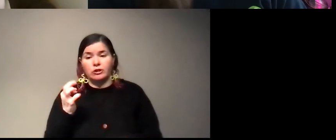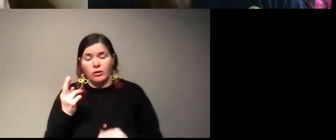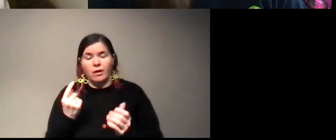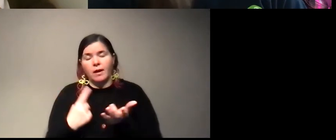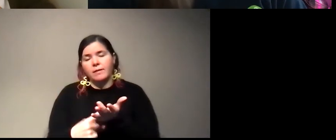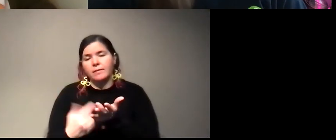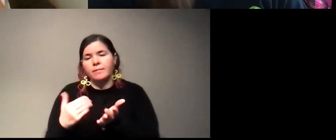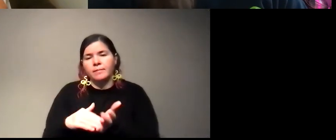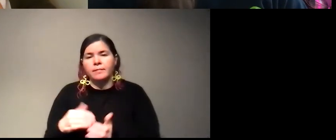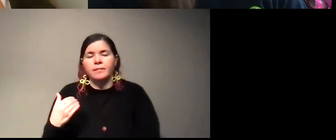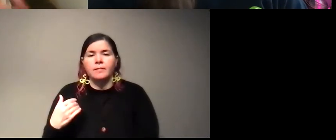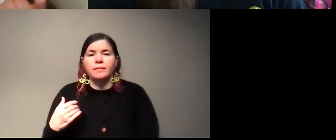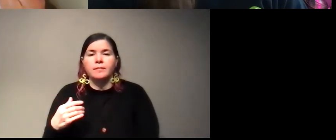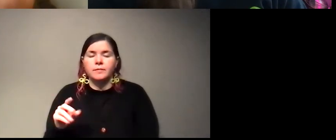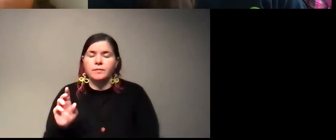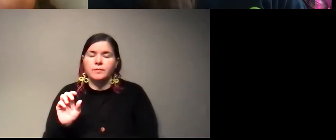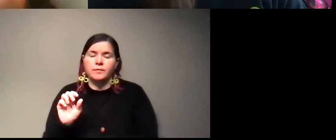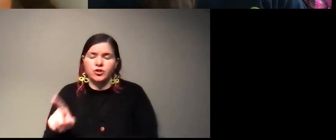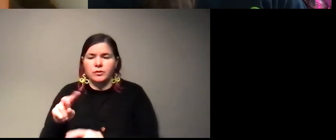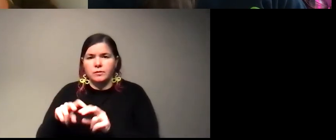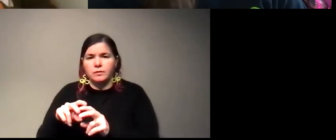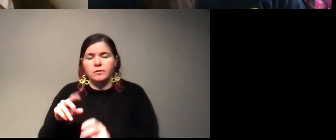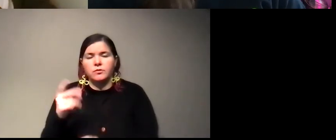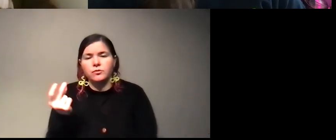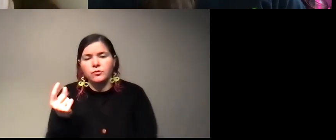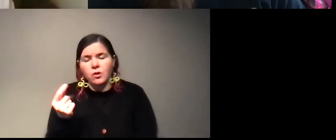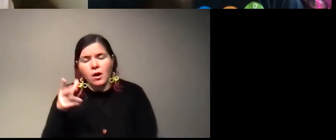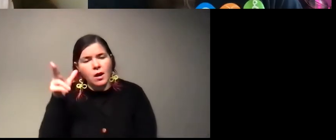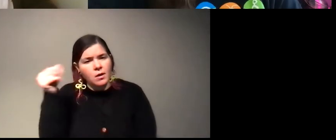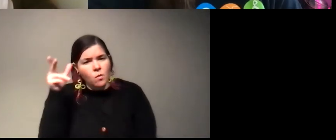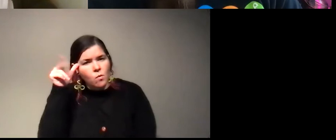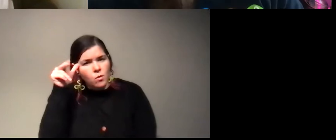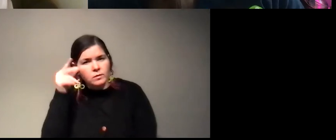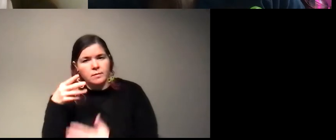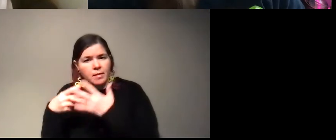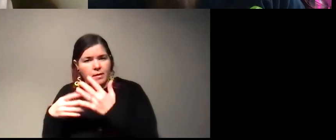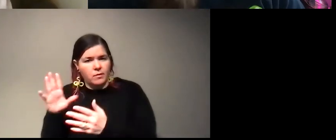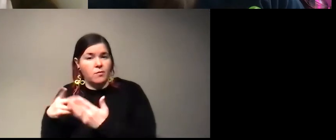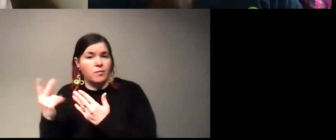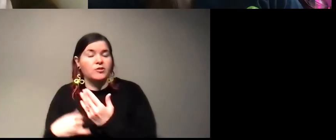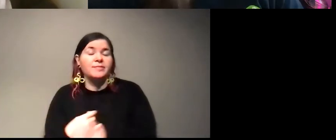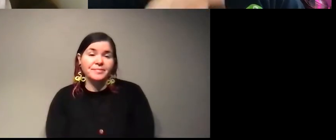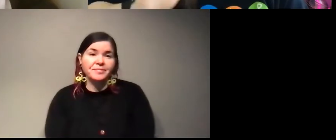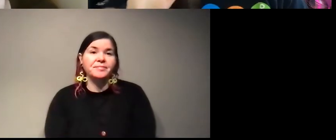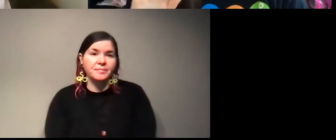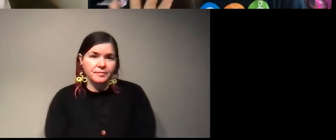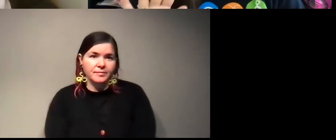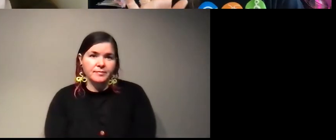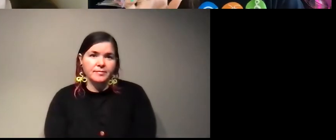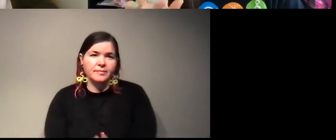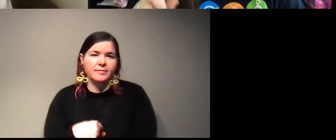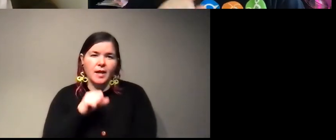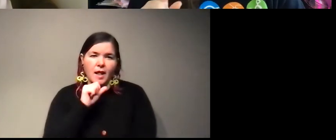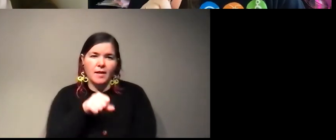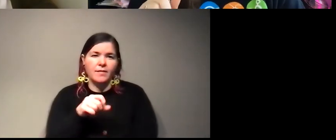who also works on third spray, she's looked at canine blood and horse blood for one of her projects. Very cool. I love the number of